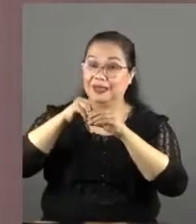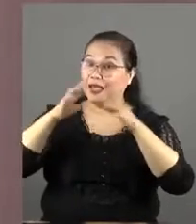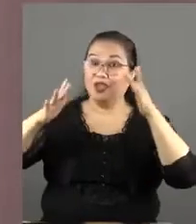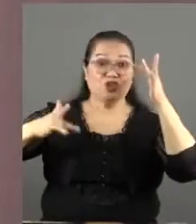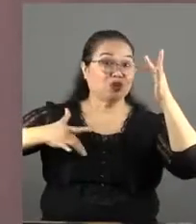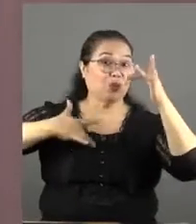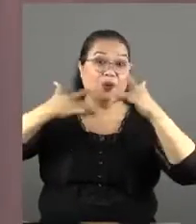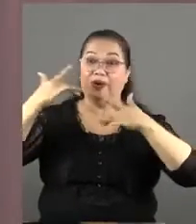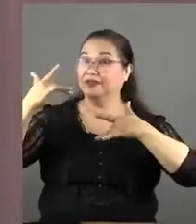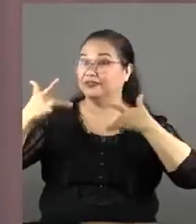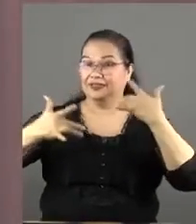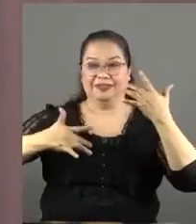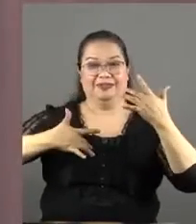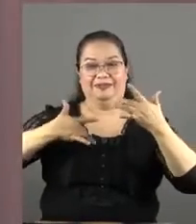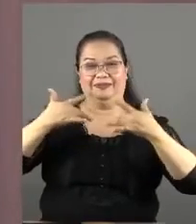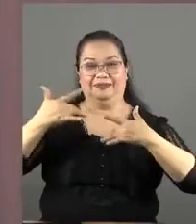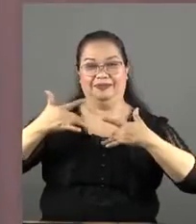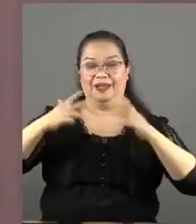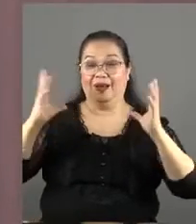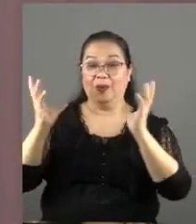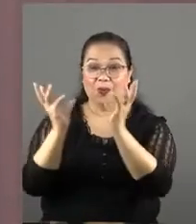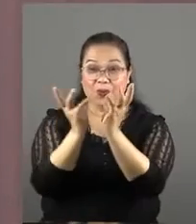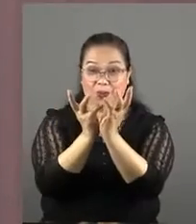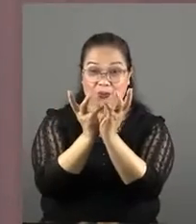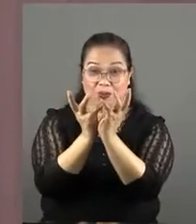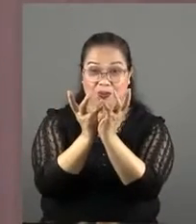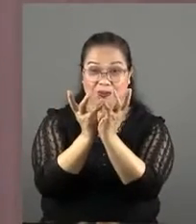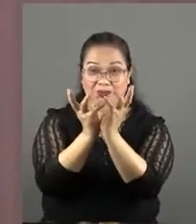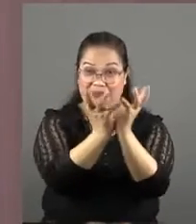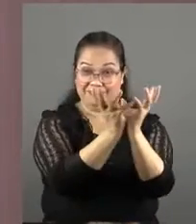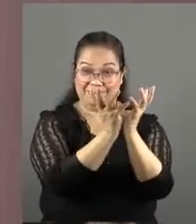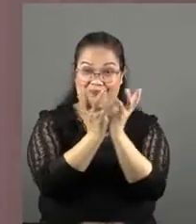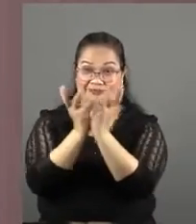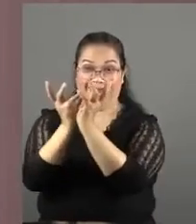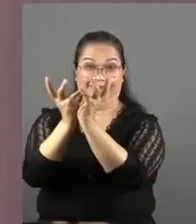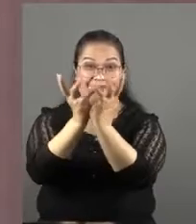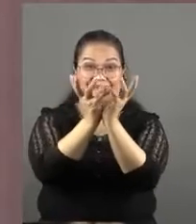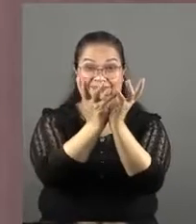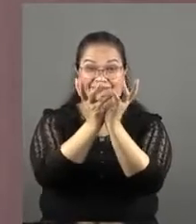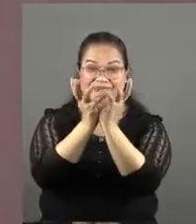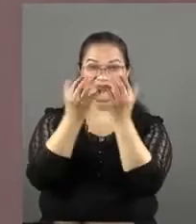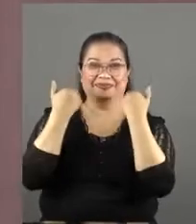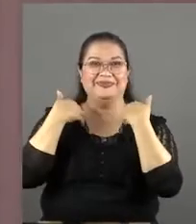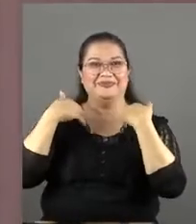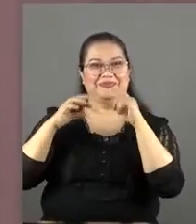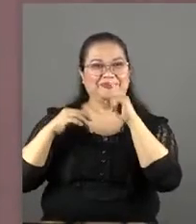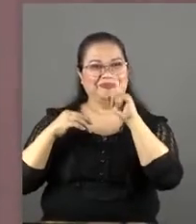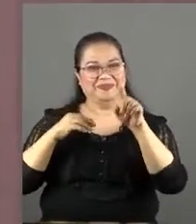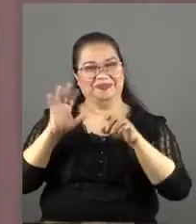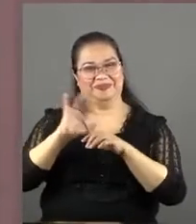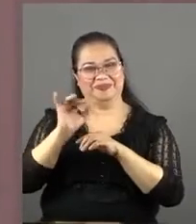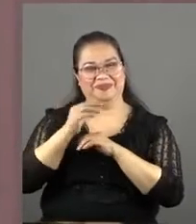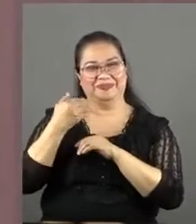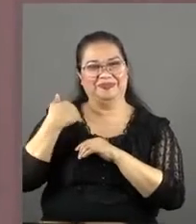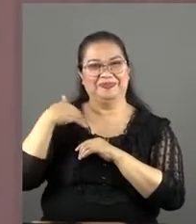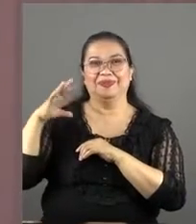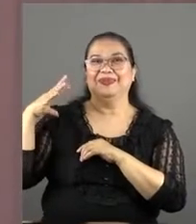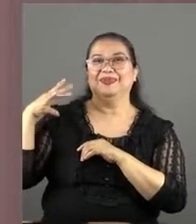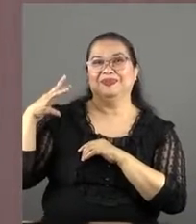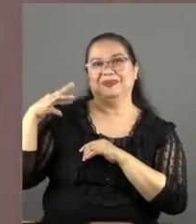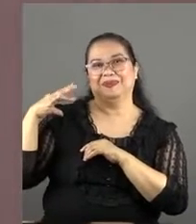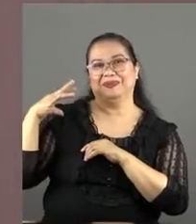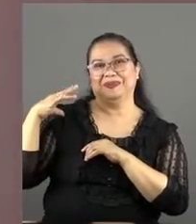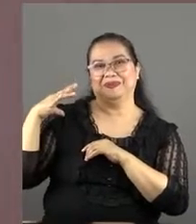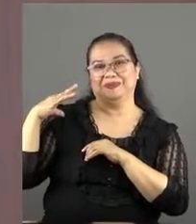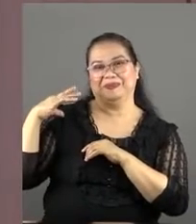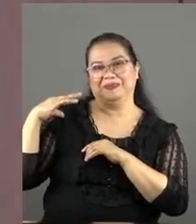joyful assembly. You know, sometimes we look at angels as, you know, just waiting there by the throne of